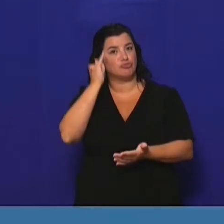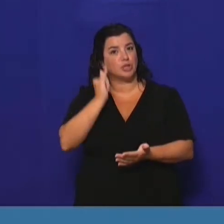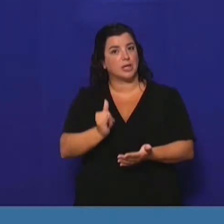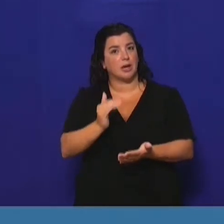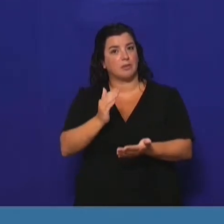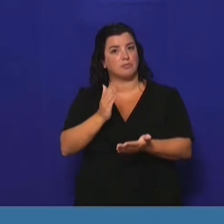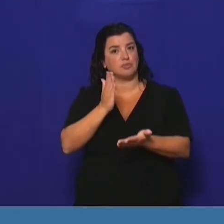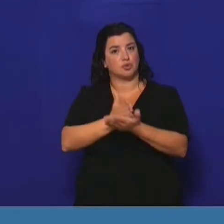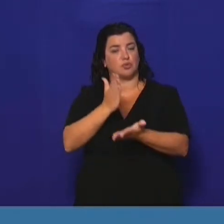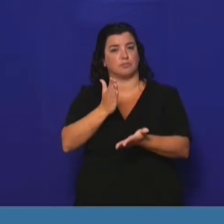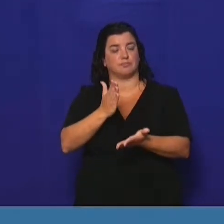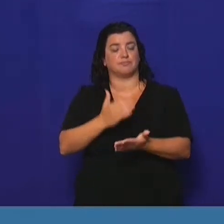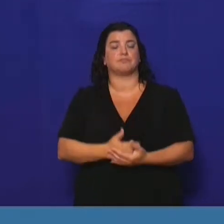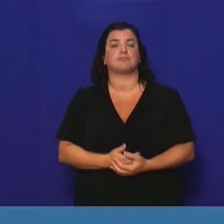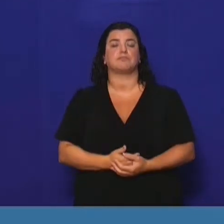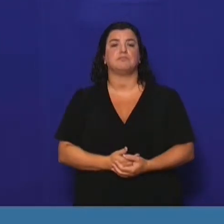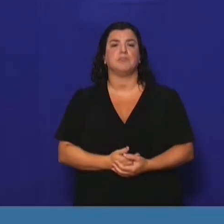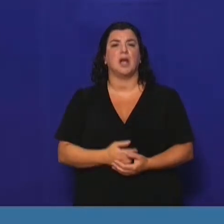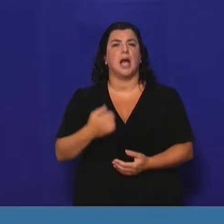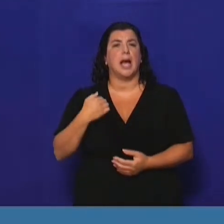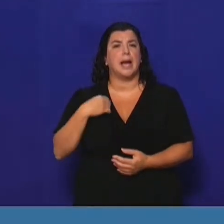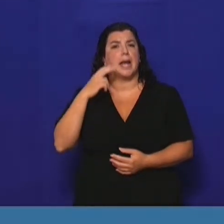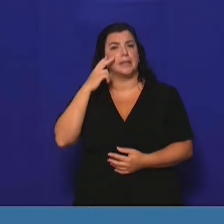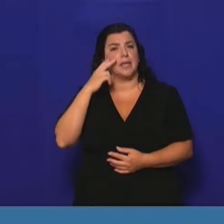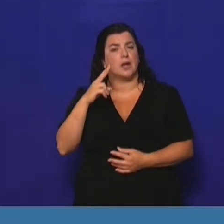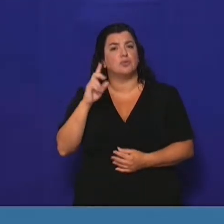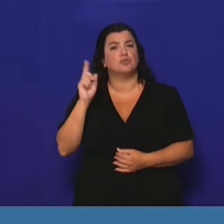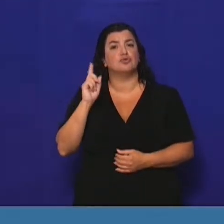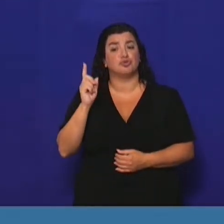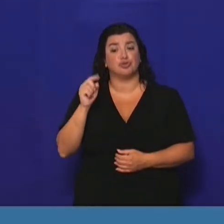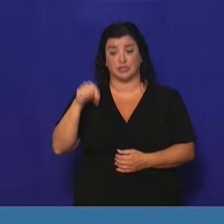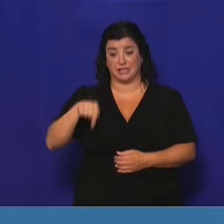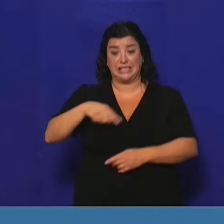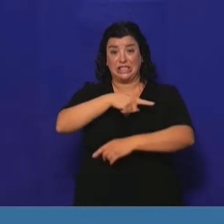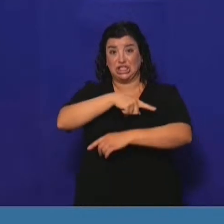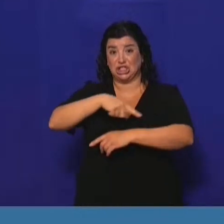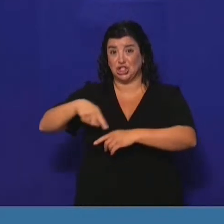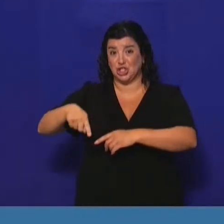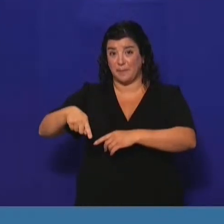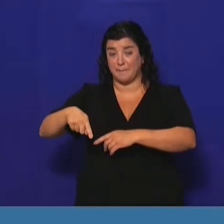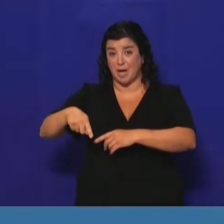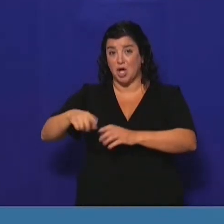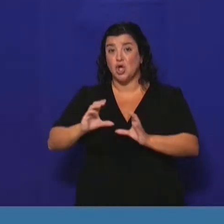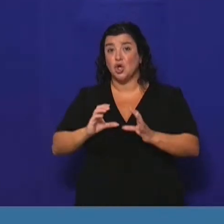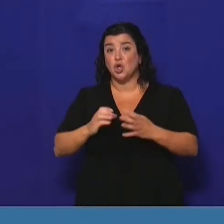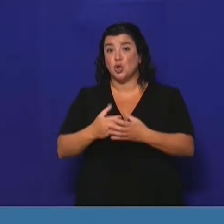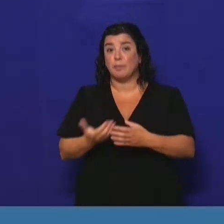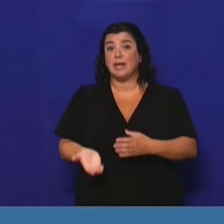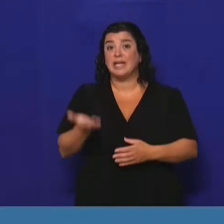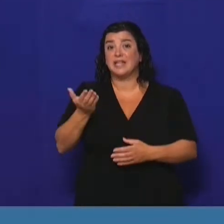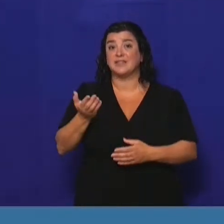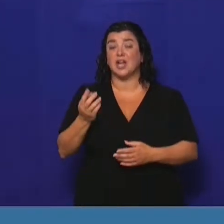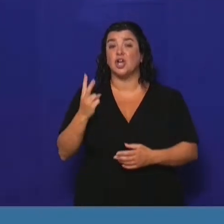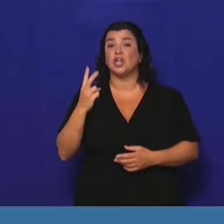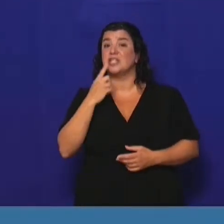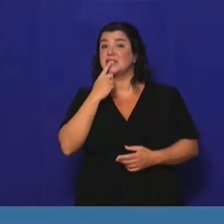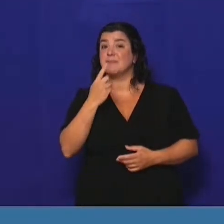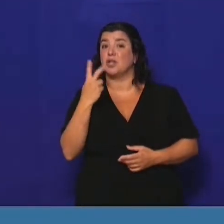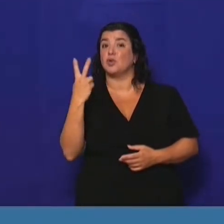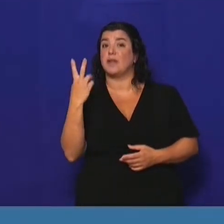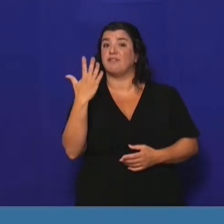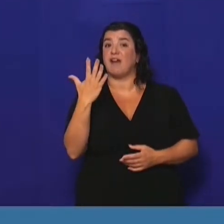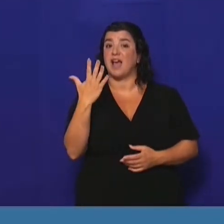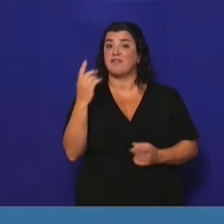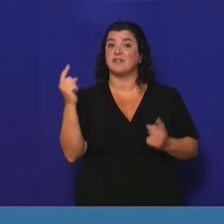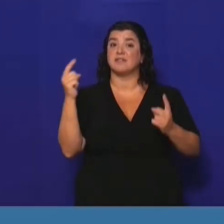li x-xejra tal-maġġor parti tal-każijiet li kellna din l-aħħar ġimgħa kienu fl-age group bejn 25 u 54. Però importanti li